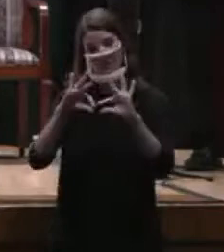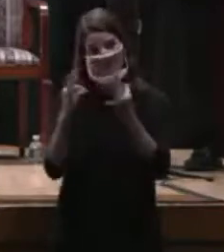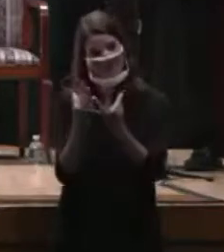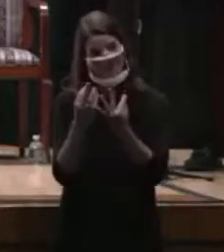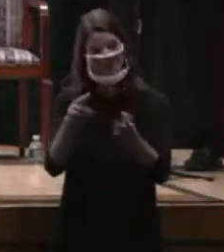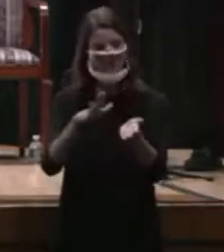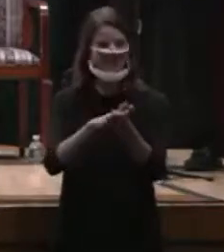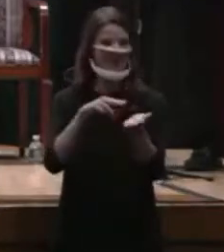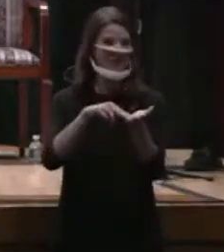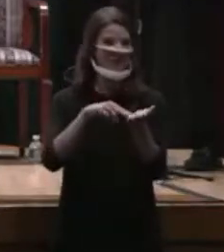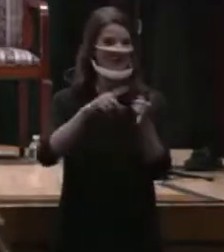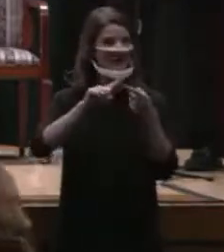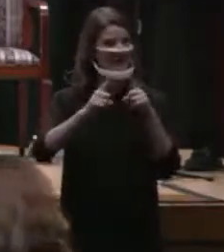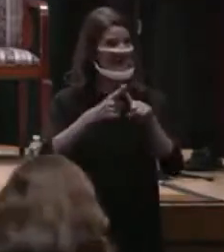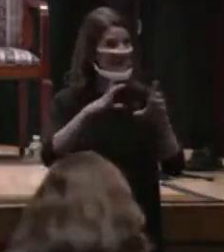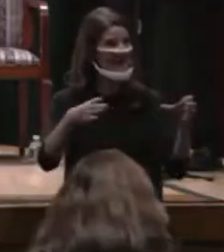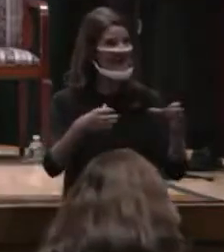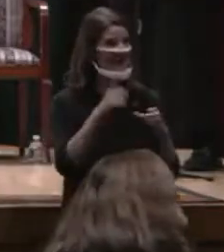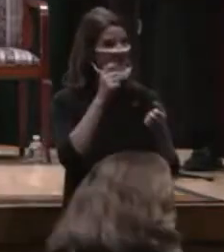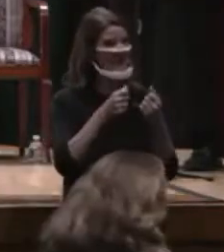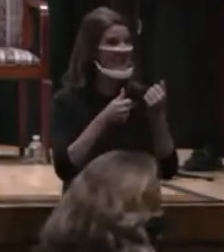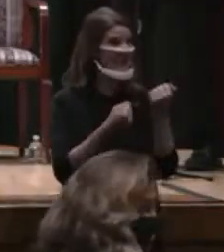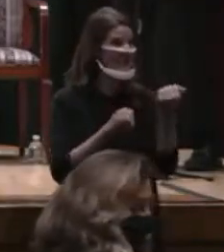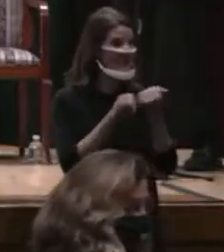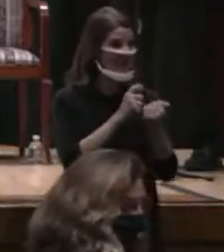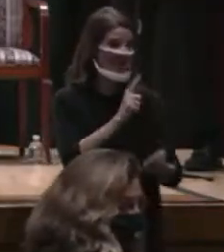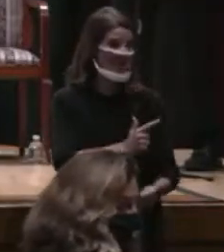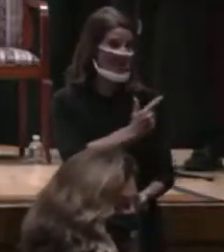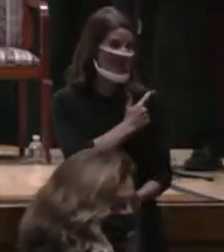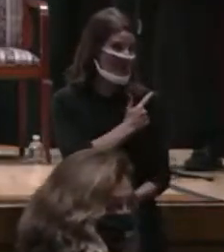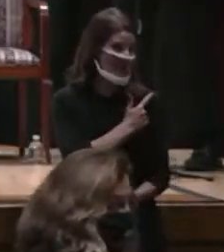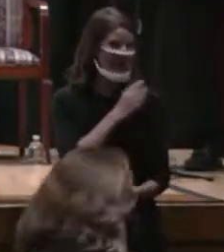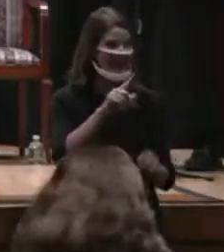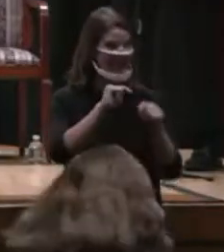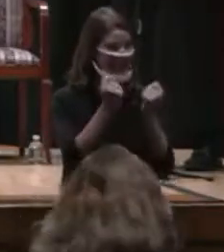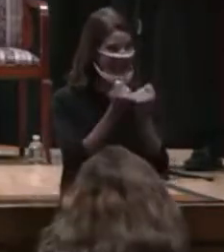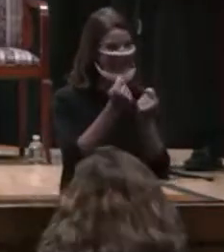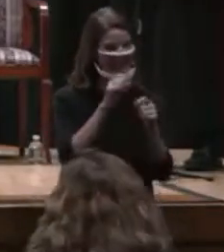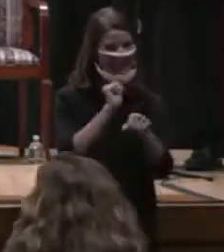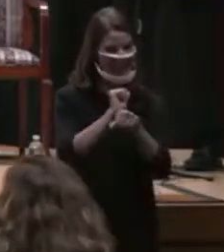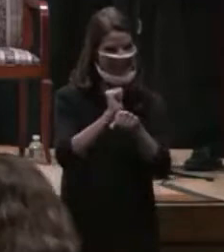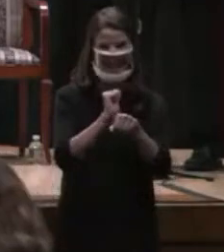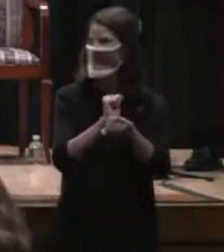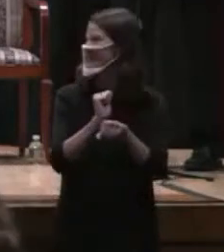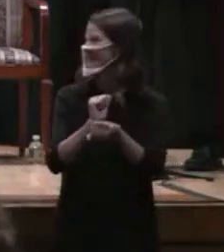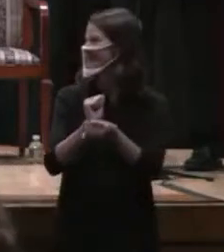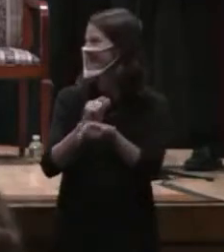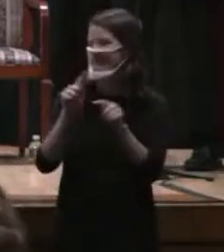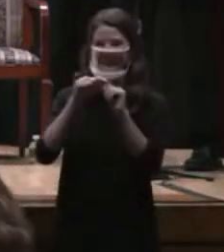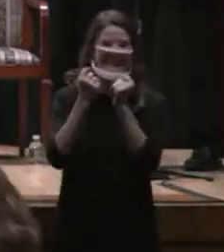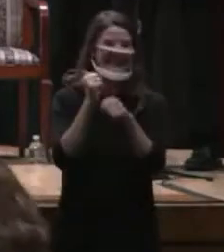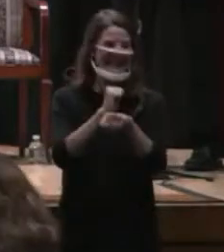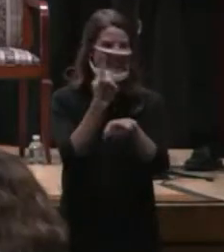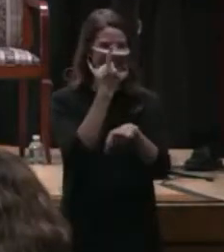and the School of Nursing friends for showing him loyalty and that teamwork will always make the dream